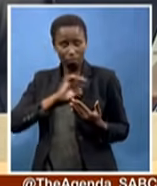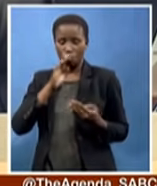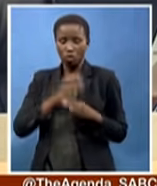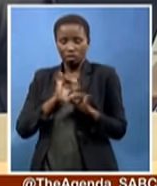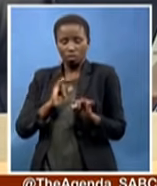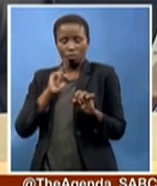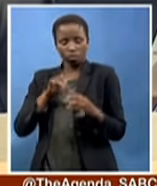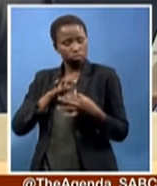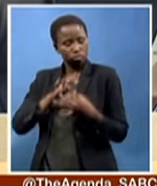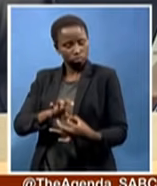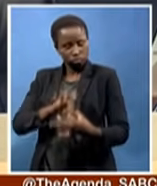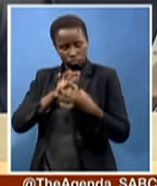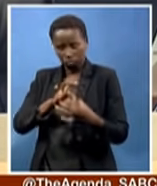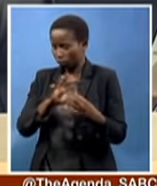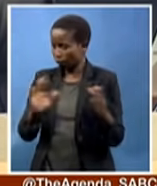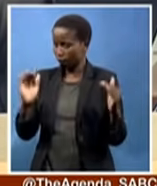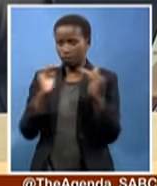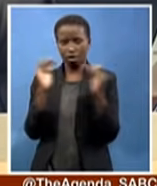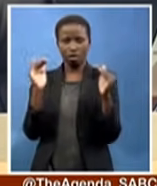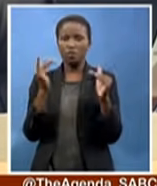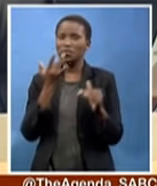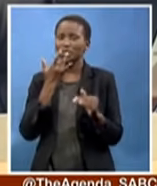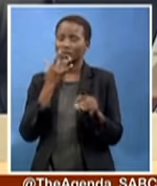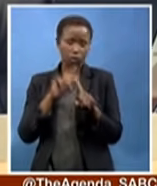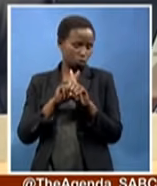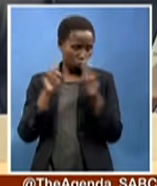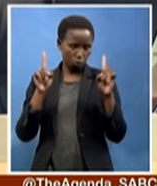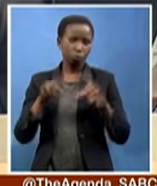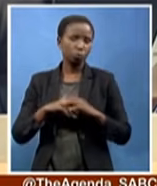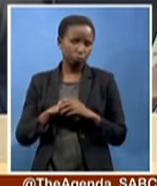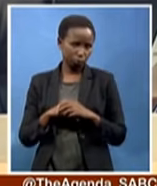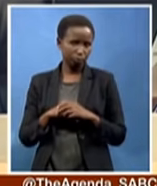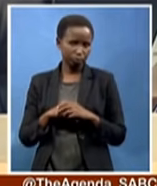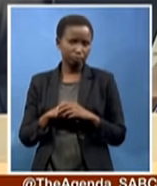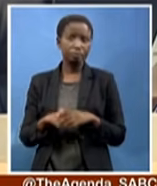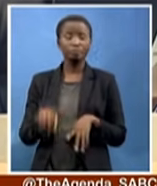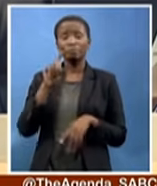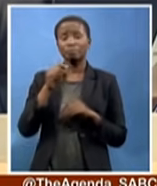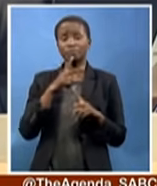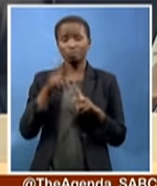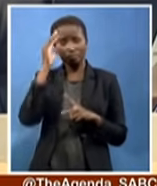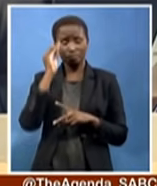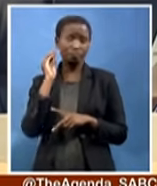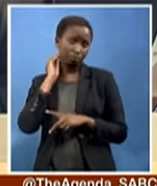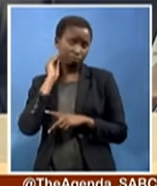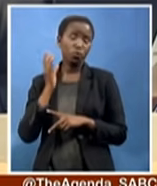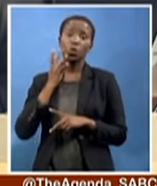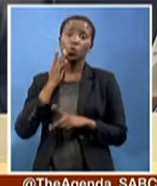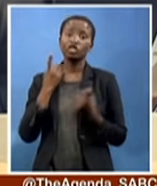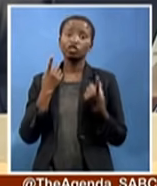manner. It should be noted that the deployment of cadres to strategic